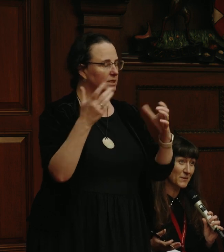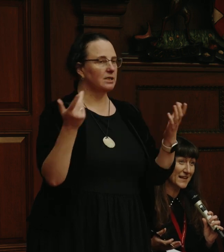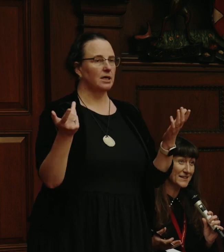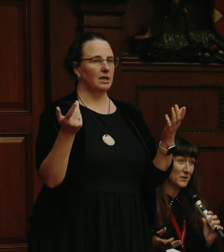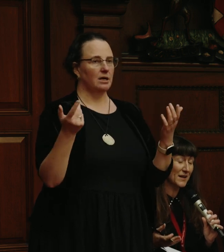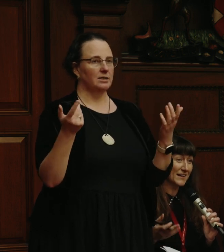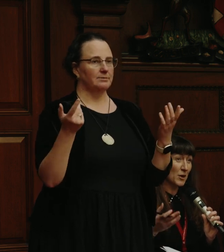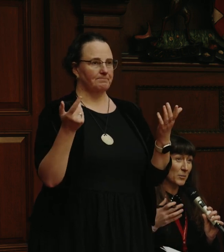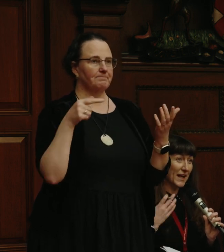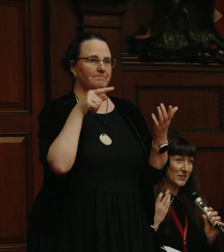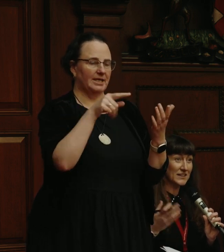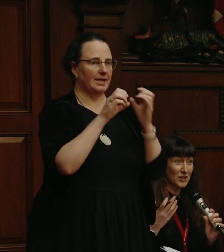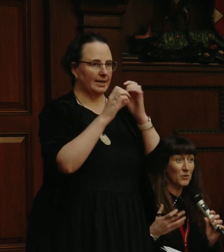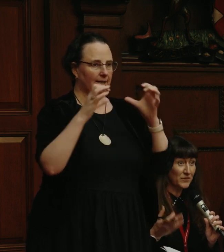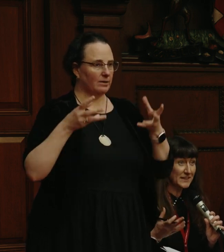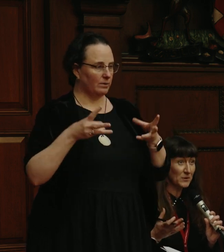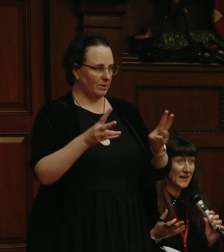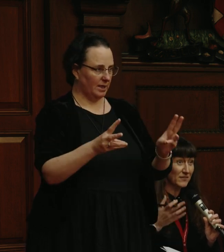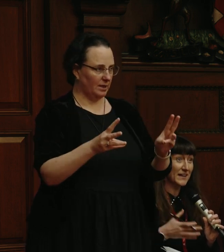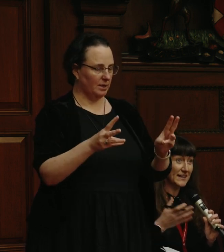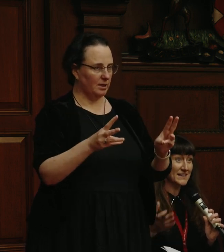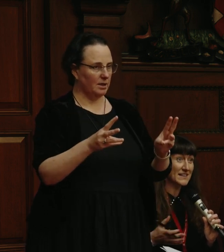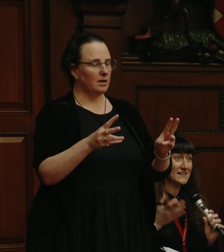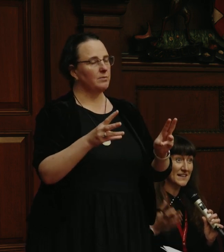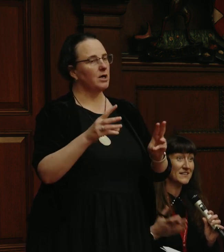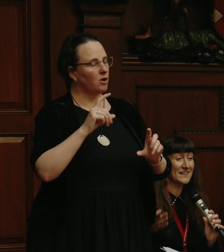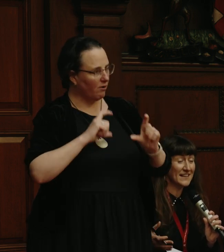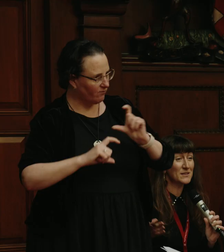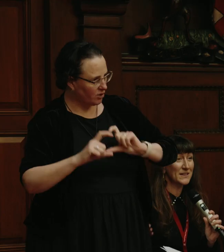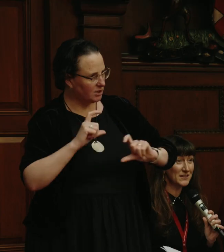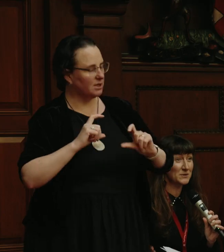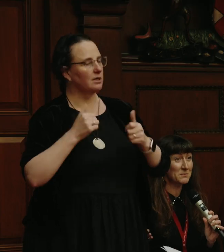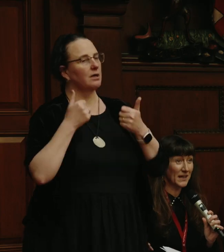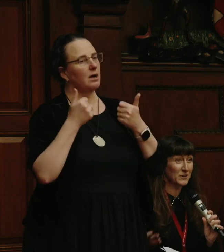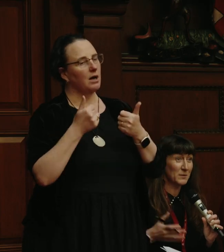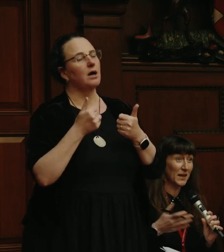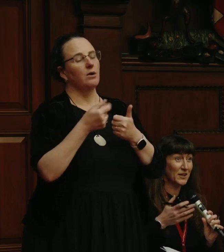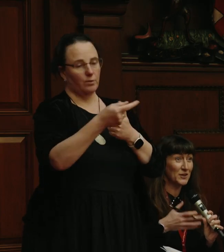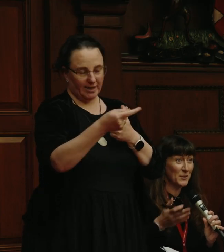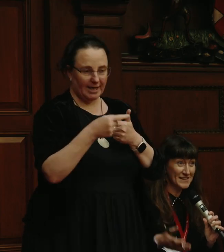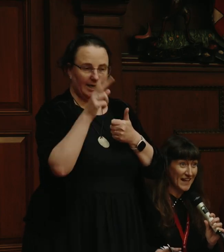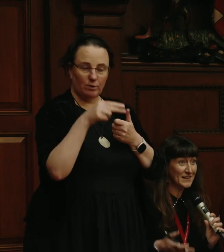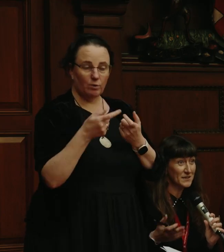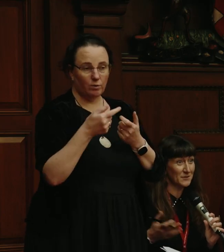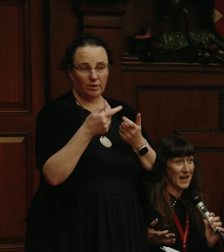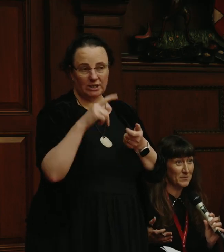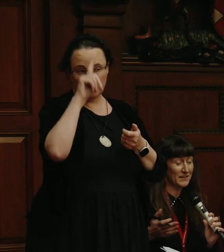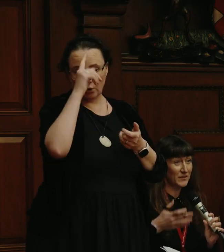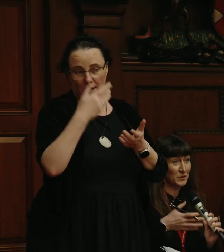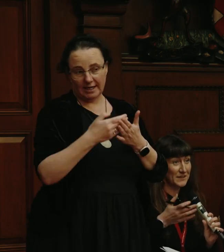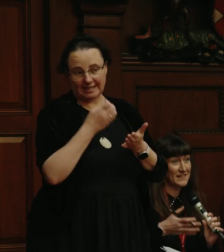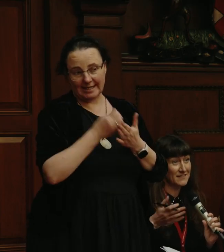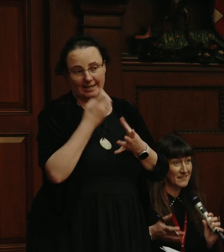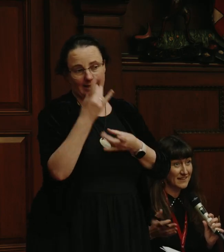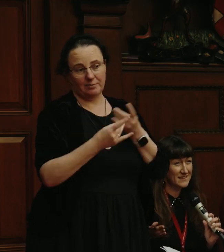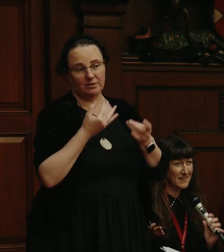way as well. So, but actually a comforting way of, like, these are the things that we can do to manage it. We might not know exactly what's going to happen in the